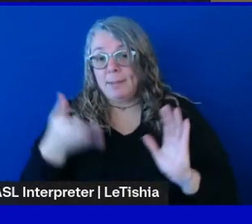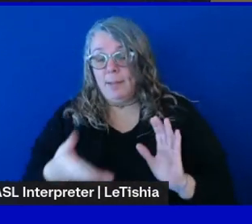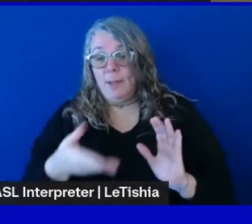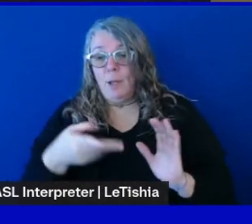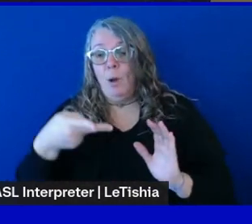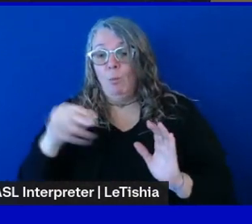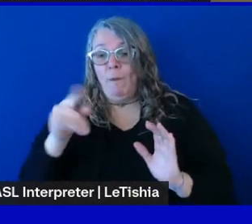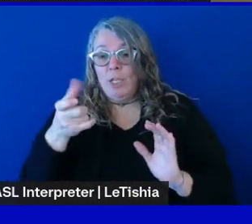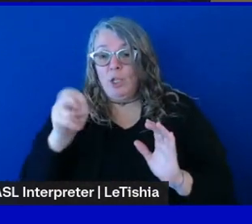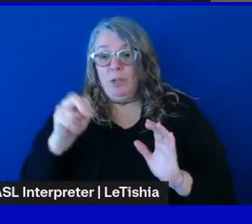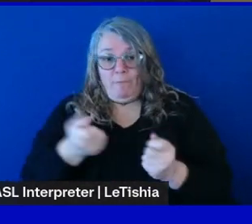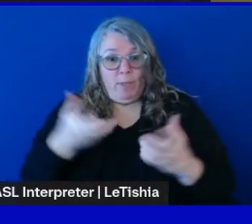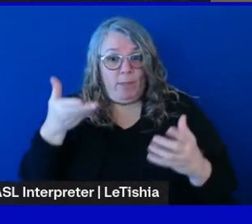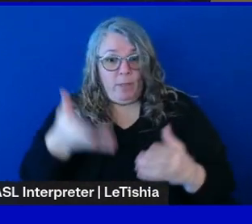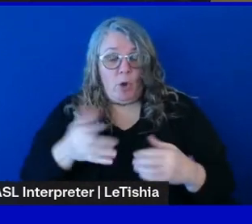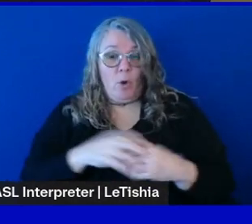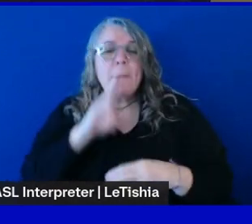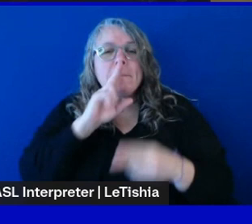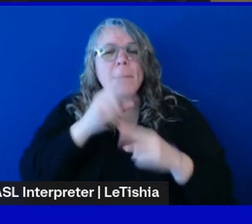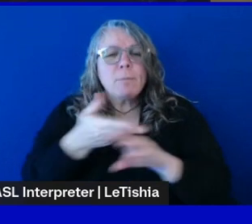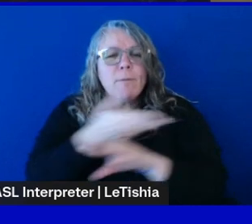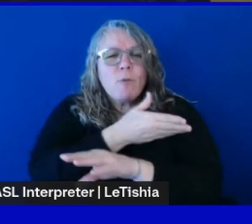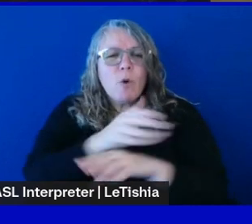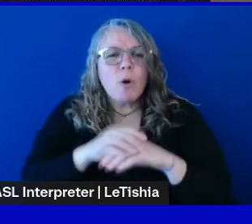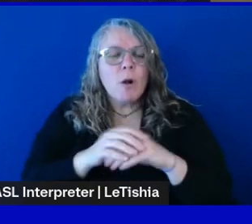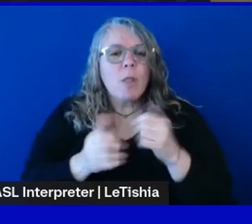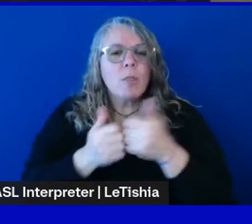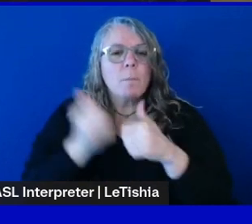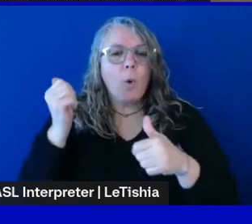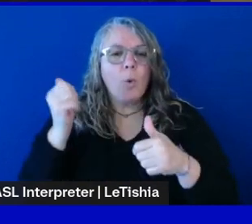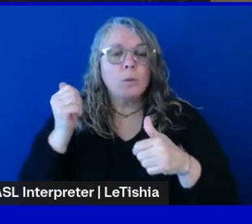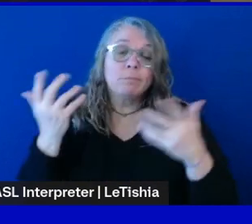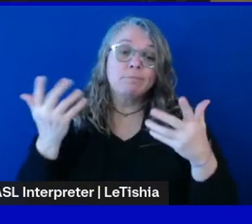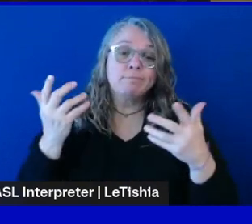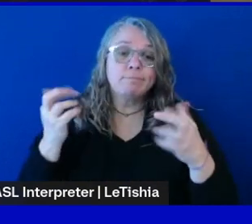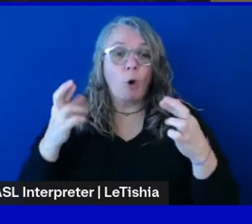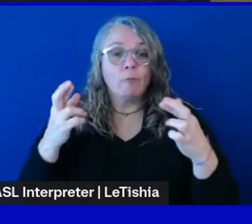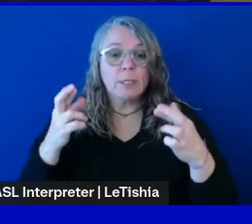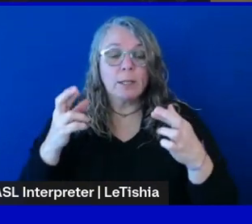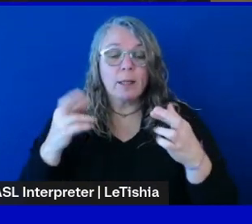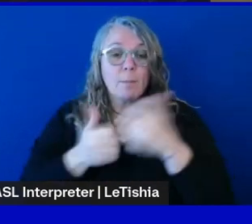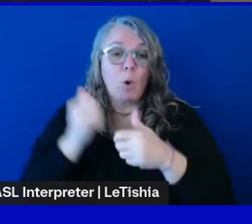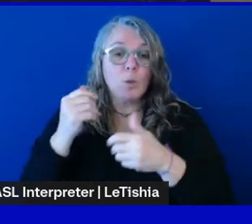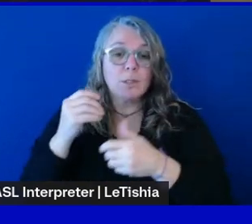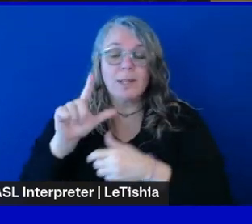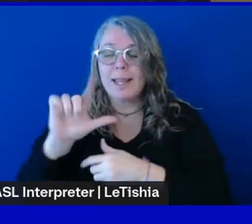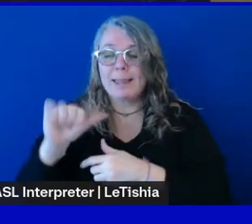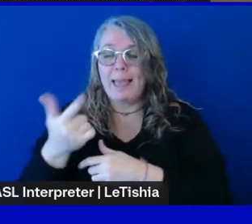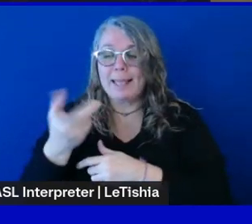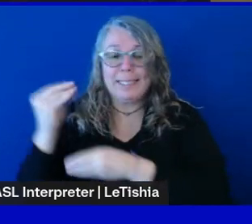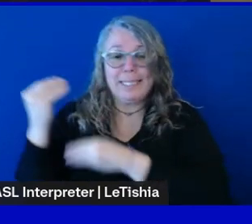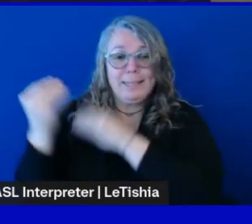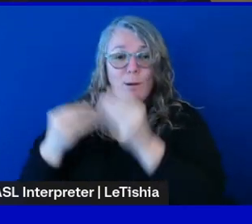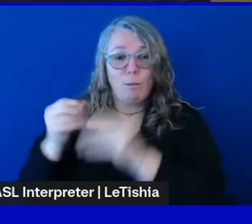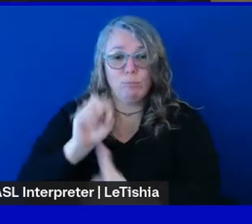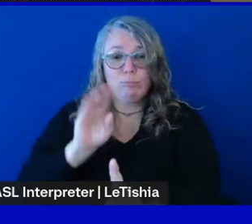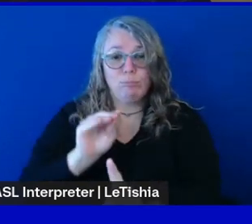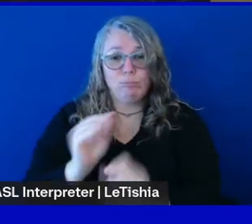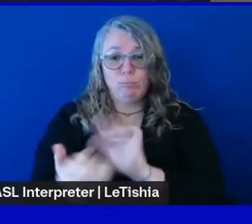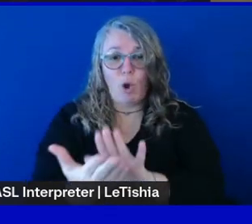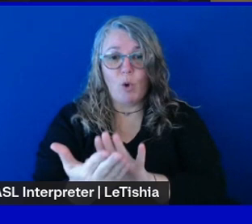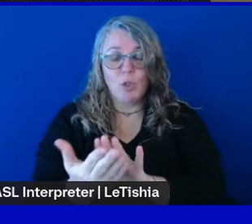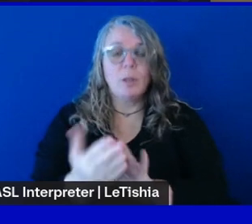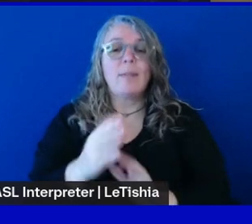in. So like I mentioned earlier, the most kind of probably or hopefully legacy approach is you would just pass the database